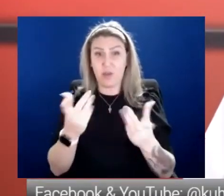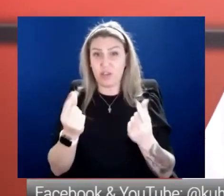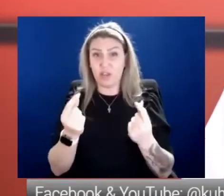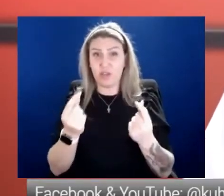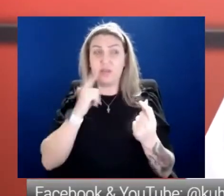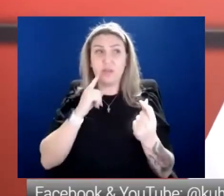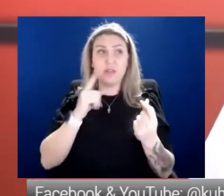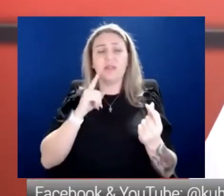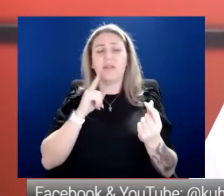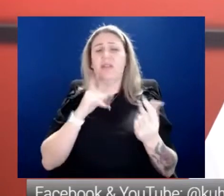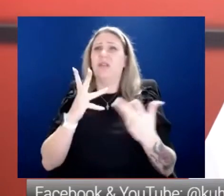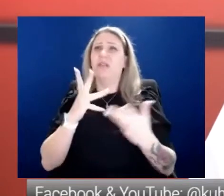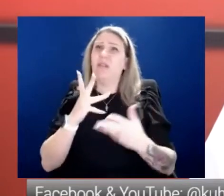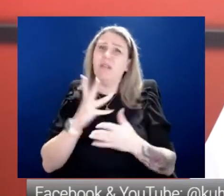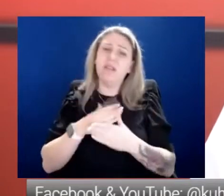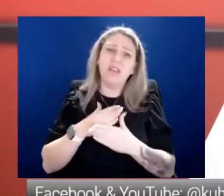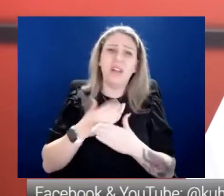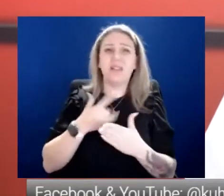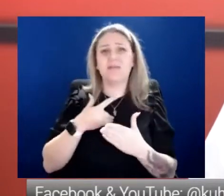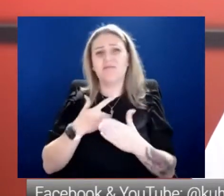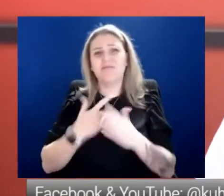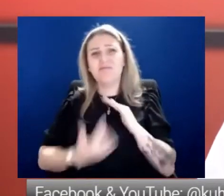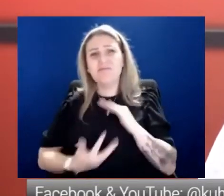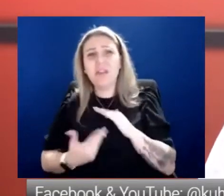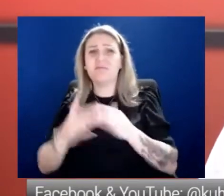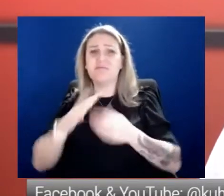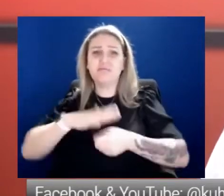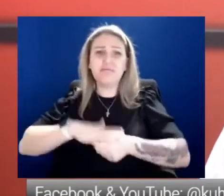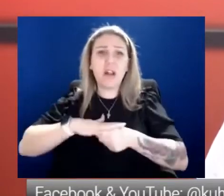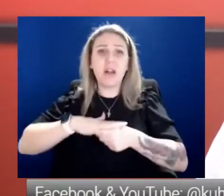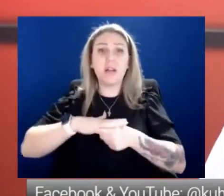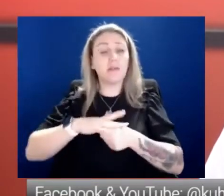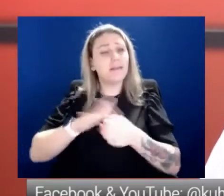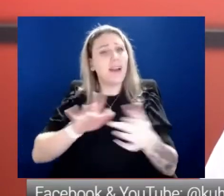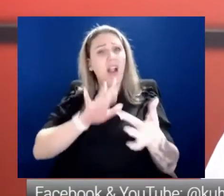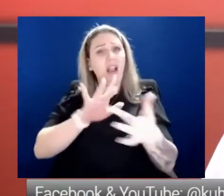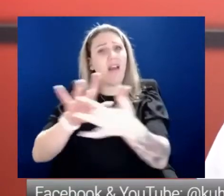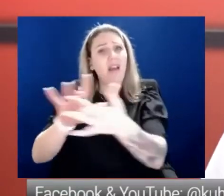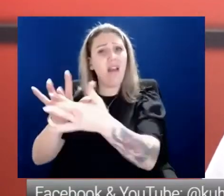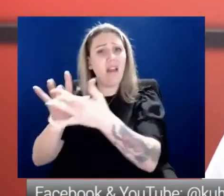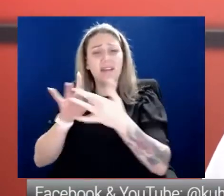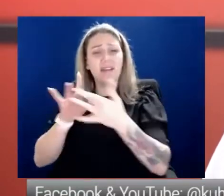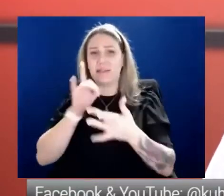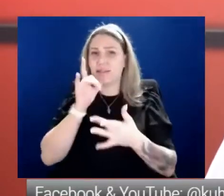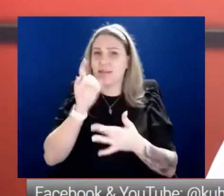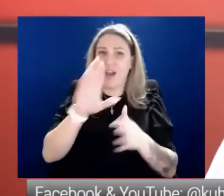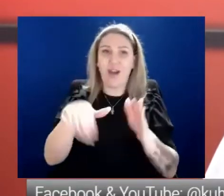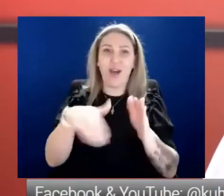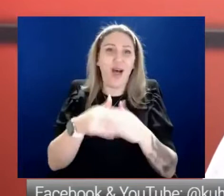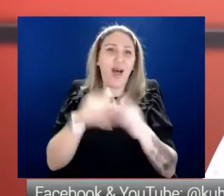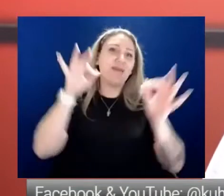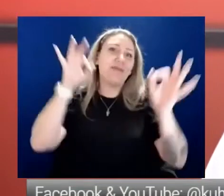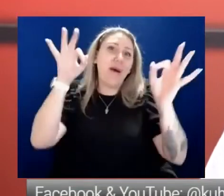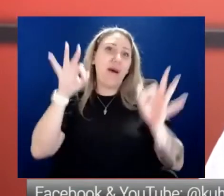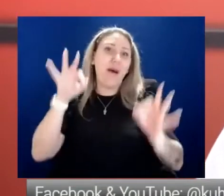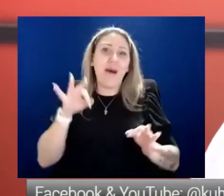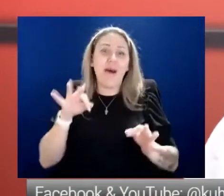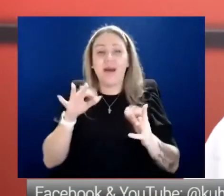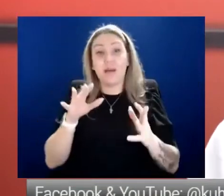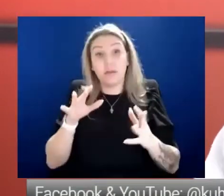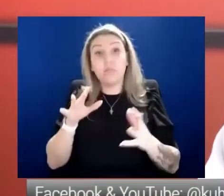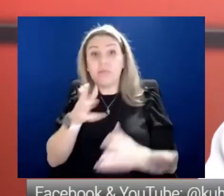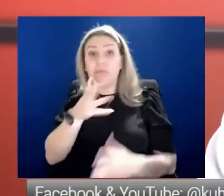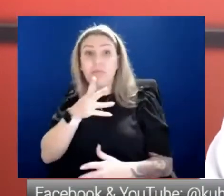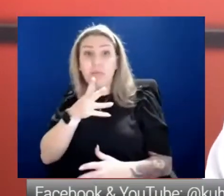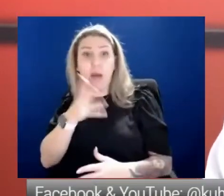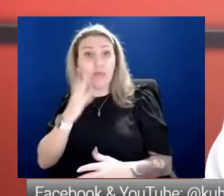Right. Reach out, okay? It's not all sunshine and rainbows. Motherhood and being a parent is a wonderful thing, but part of what